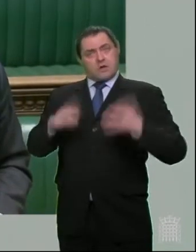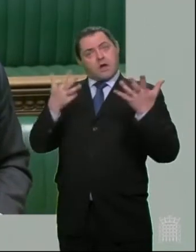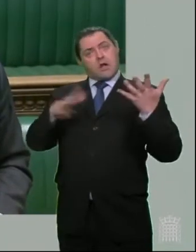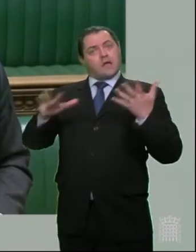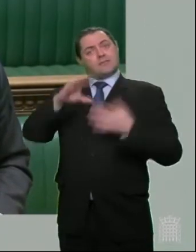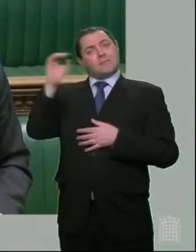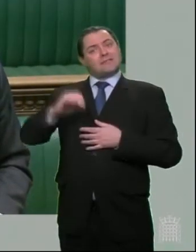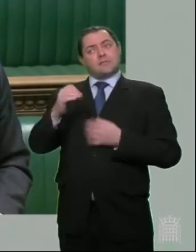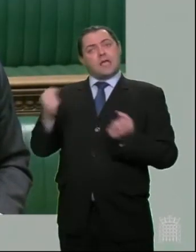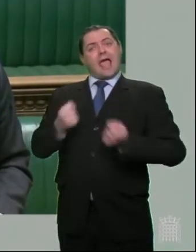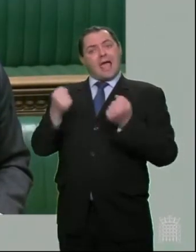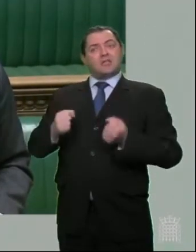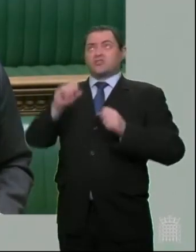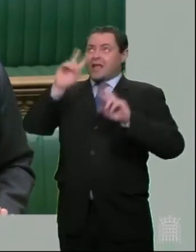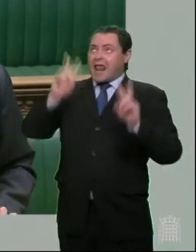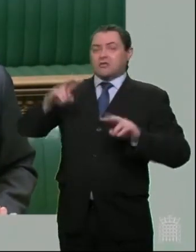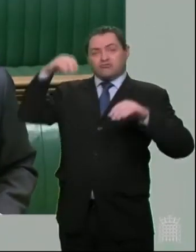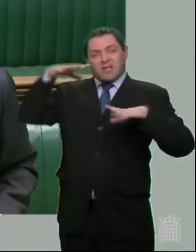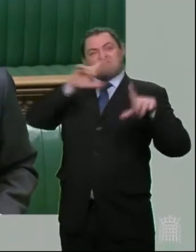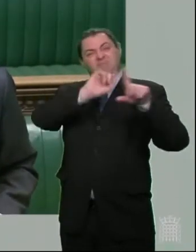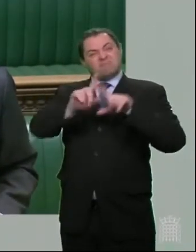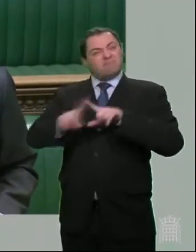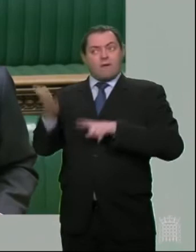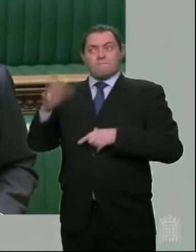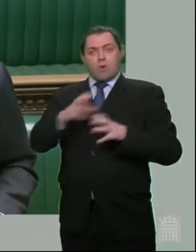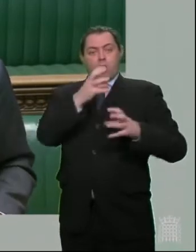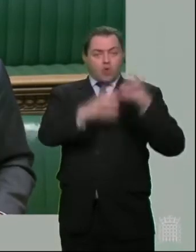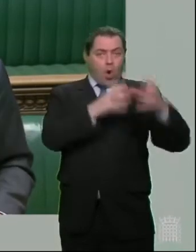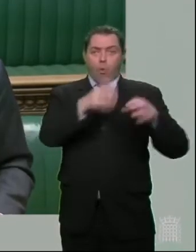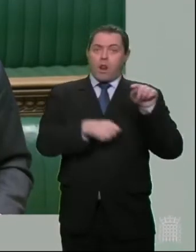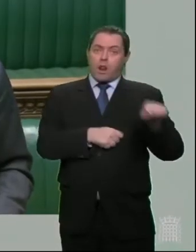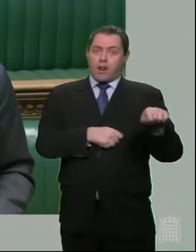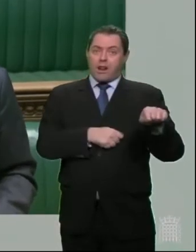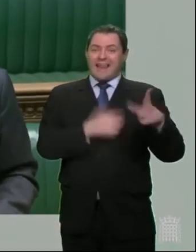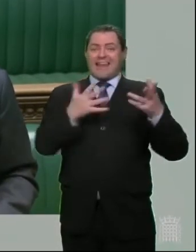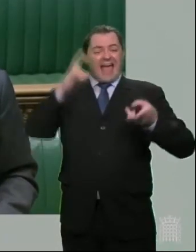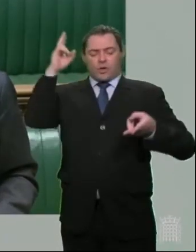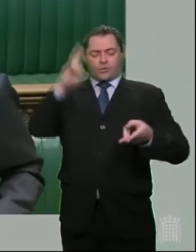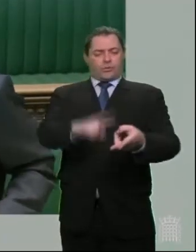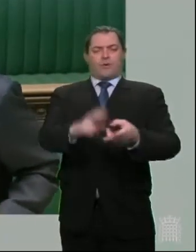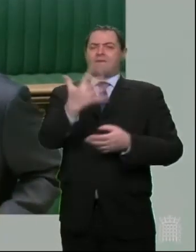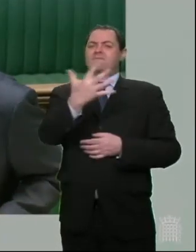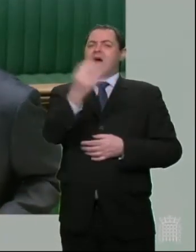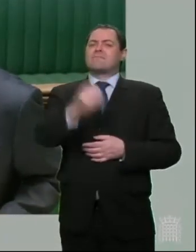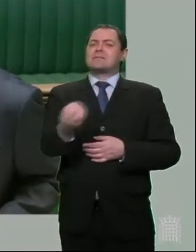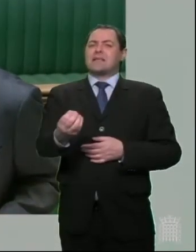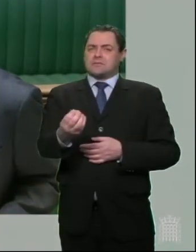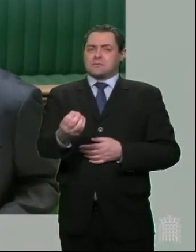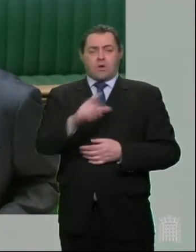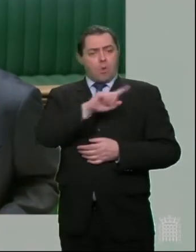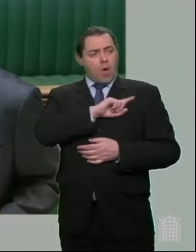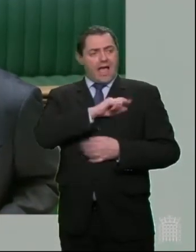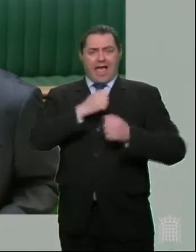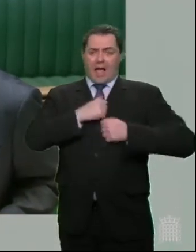of its energy from fossil fuels, from coal, and we now get 5%, Mr. Speaker. That's thanks to the